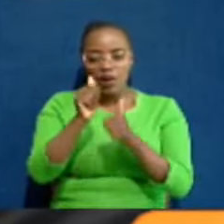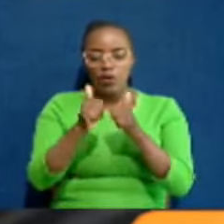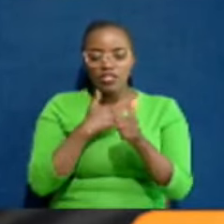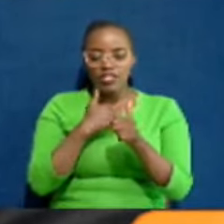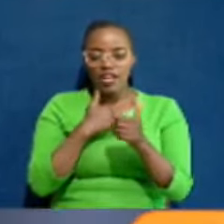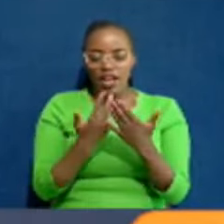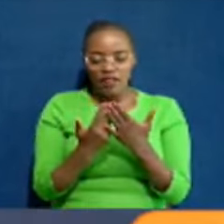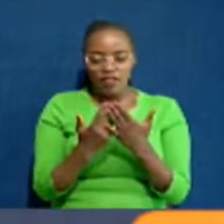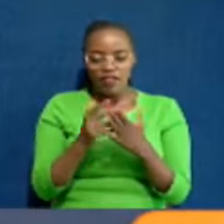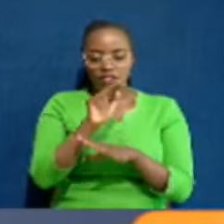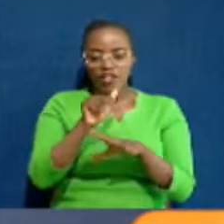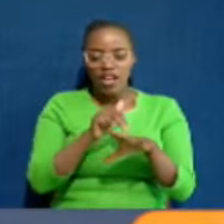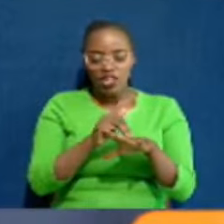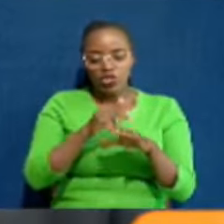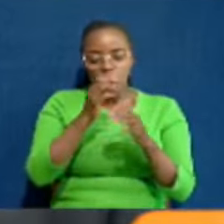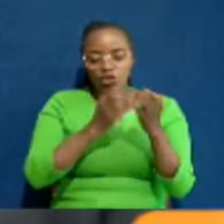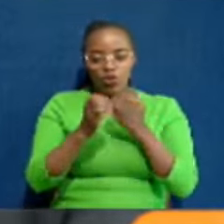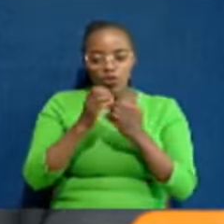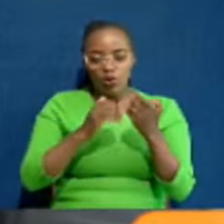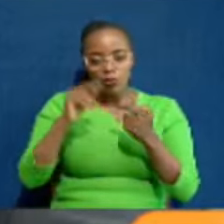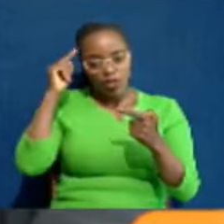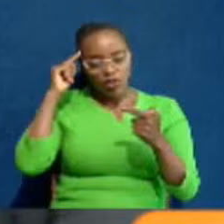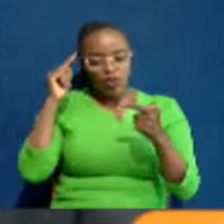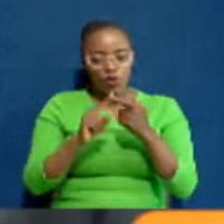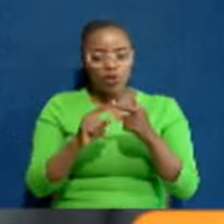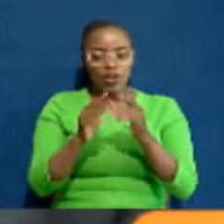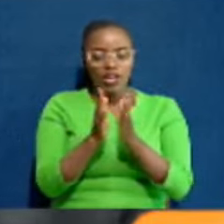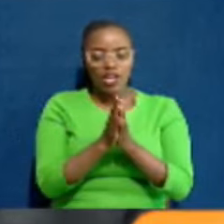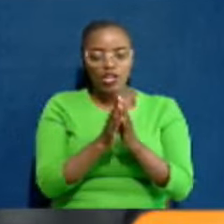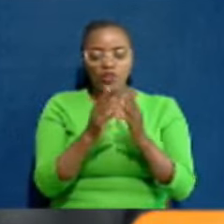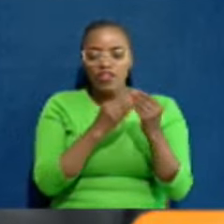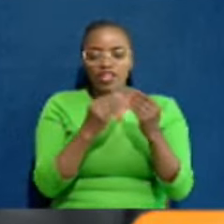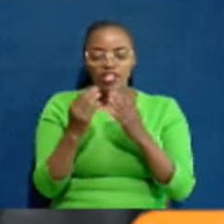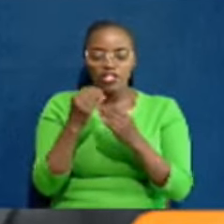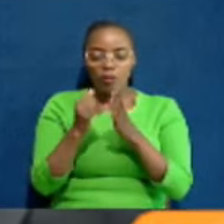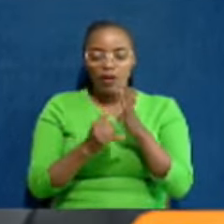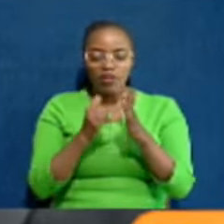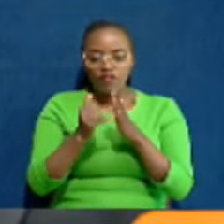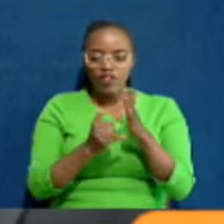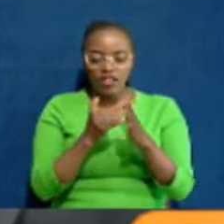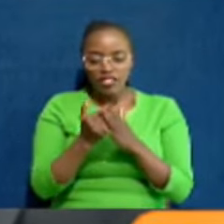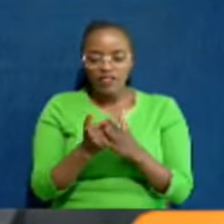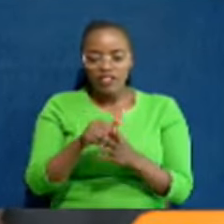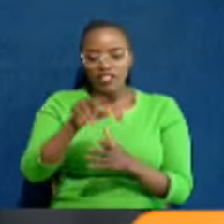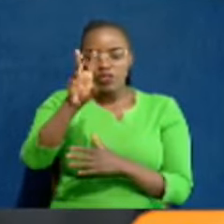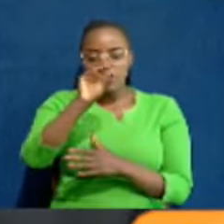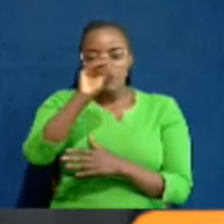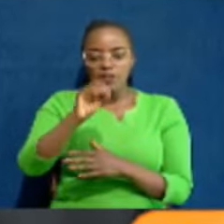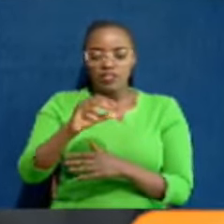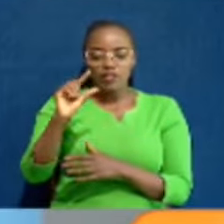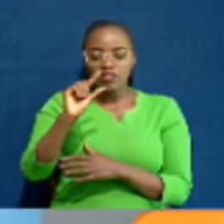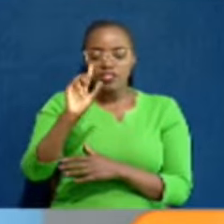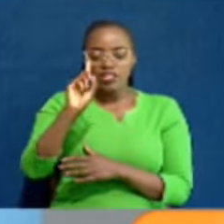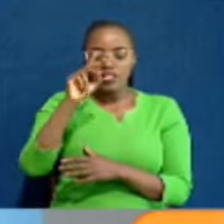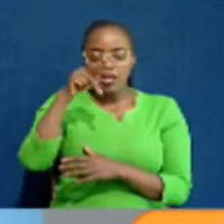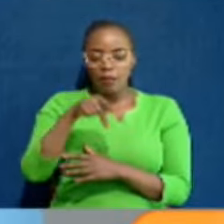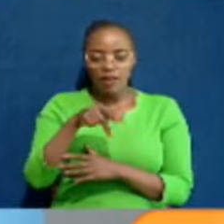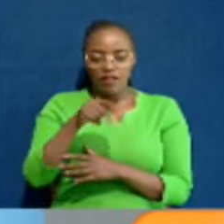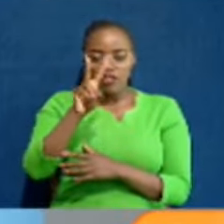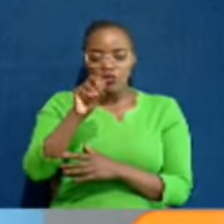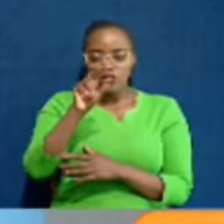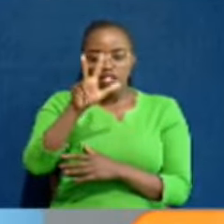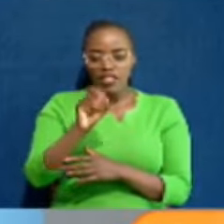with the national economic goals, which includes increasing manufacturing output to 20% of GDP by 2030 as